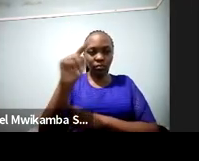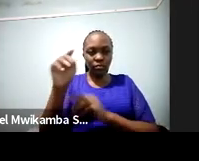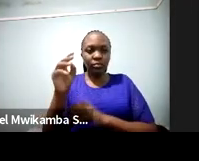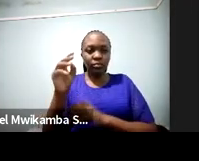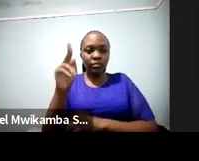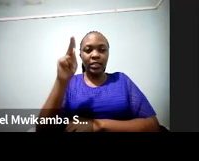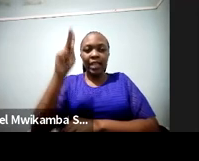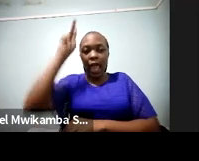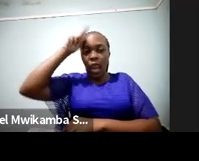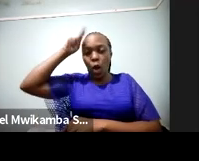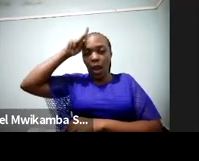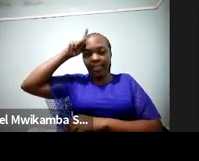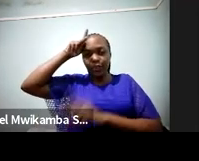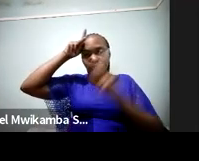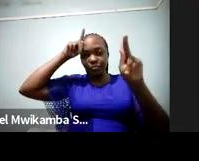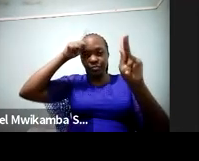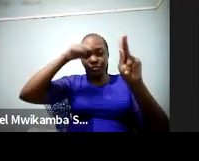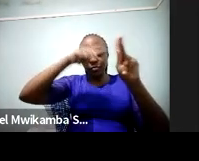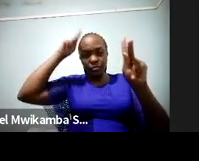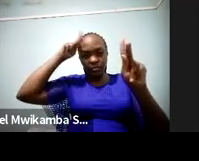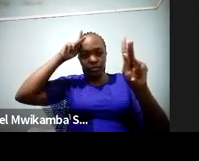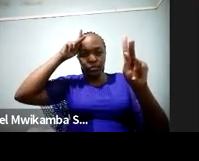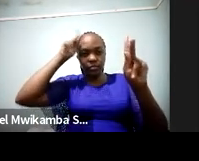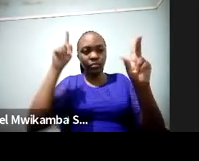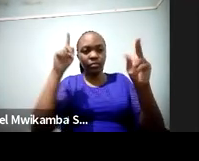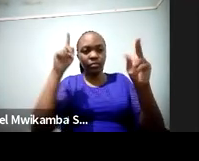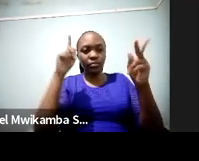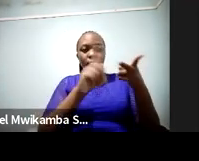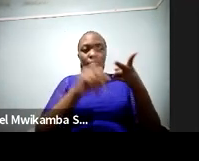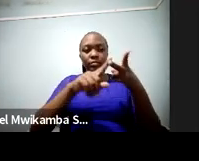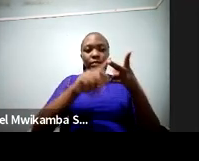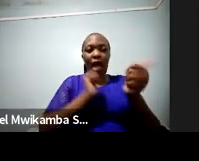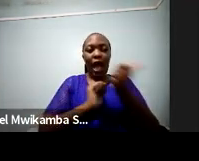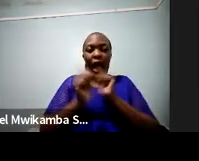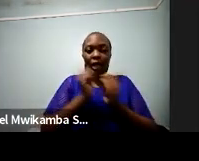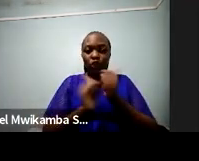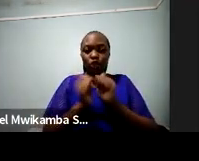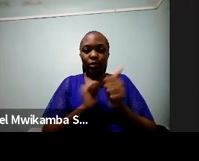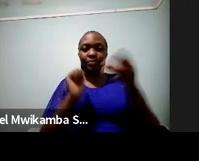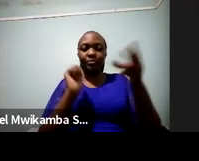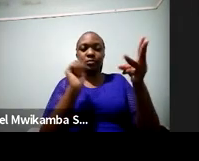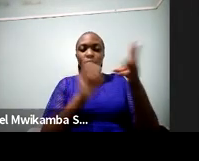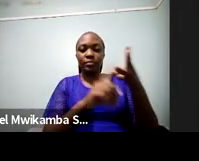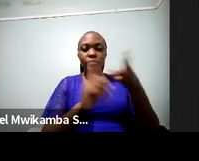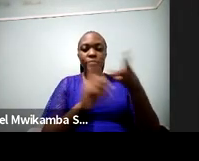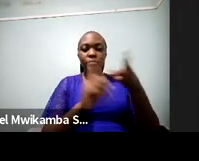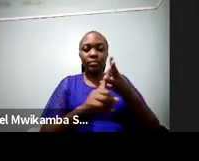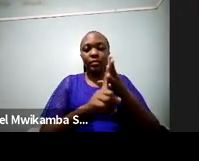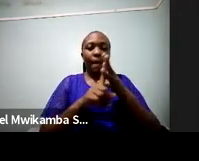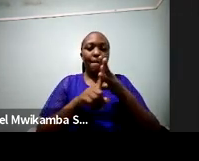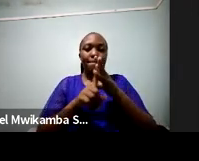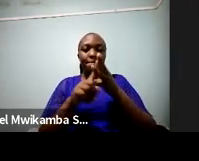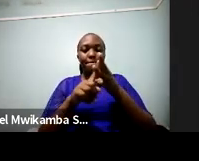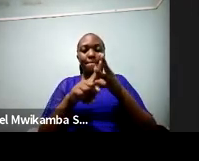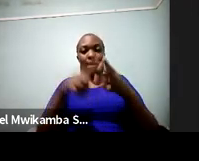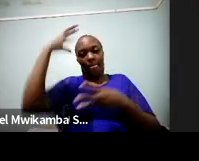or changes or expectations that we need to establish that money relationship. So that is